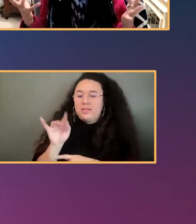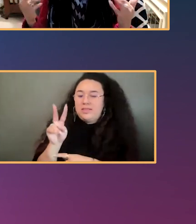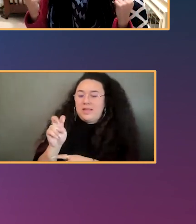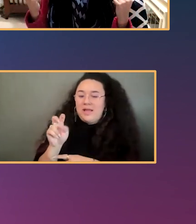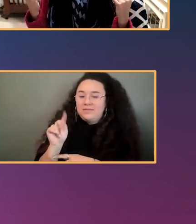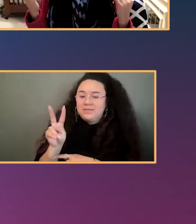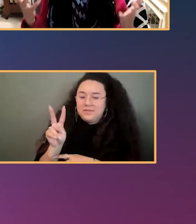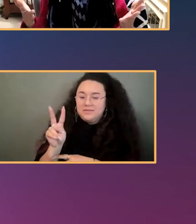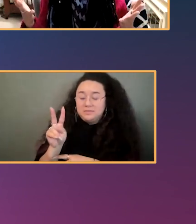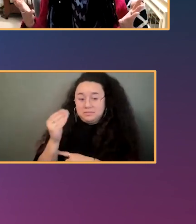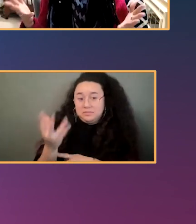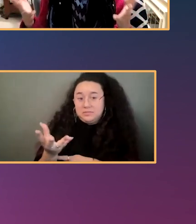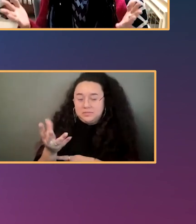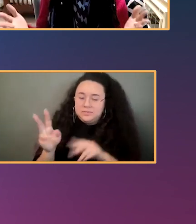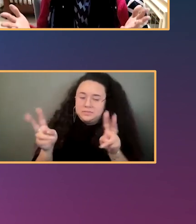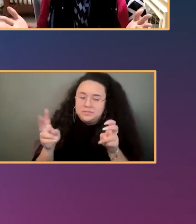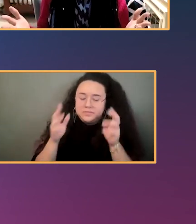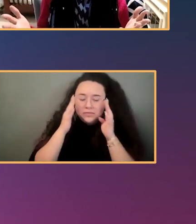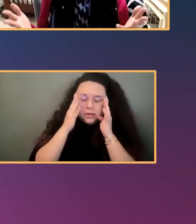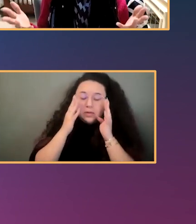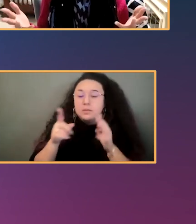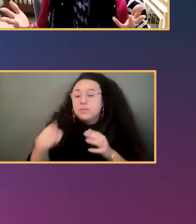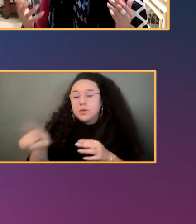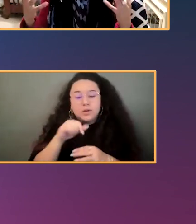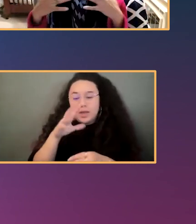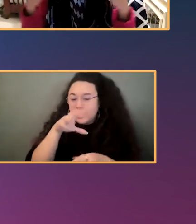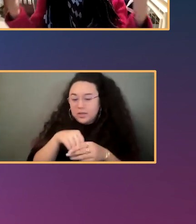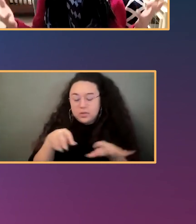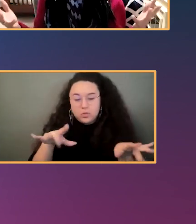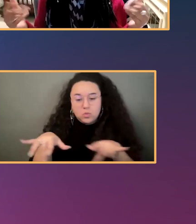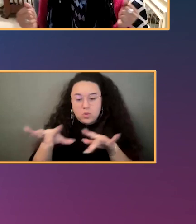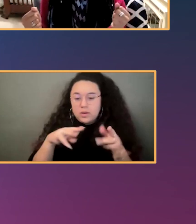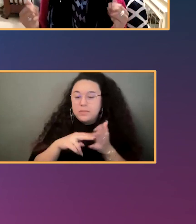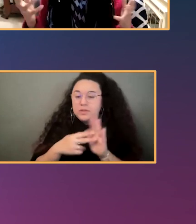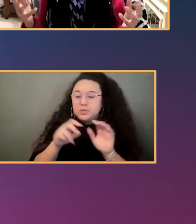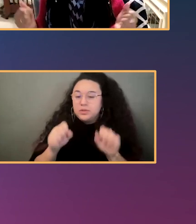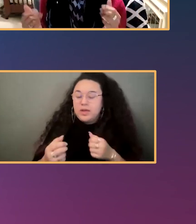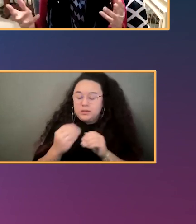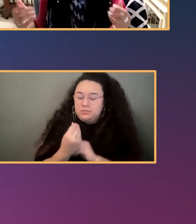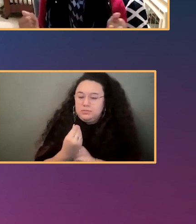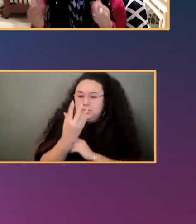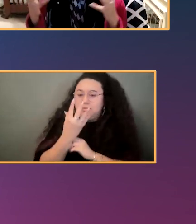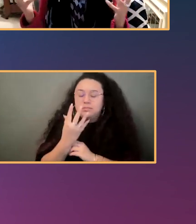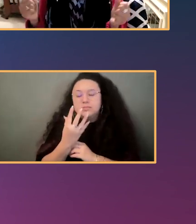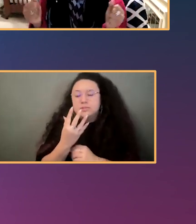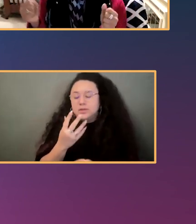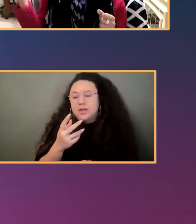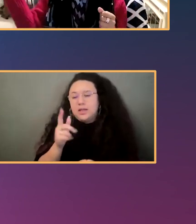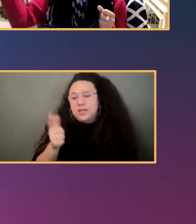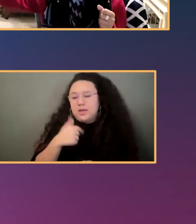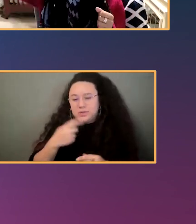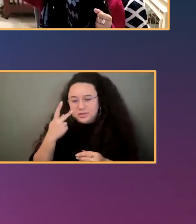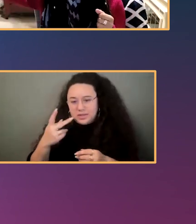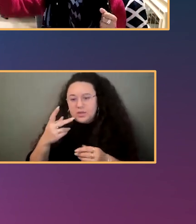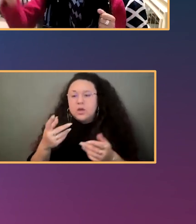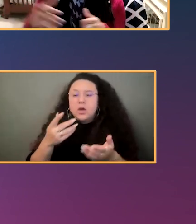TV, baby. But unfortunately, you're not on the recording. So that means that you can come onto camera. I want to see what you're wearing. I want to see in your house.